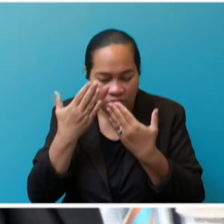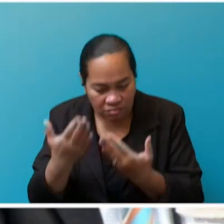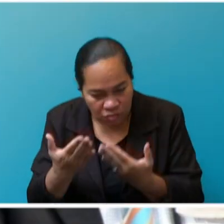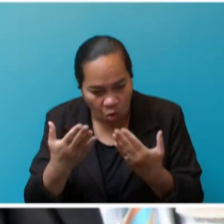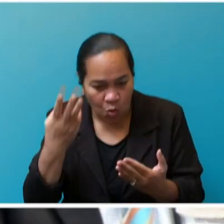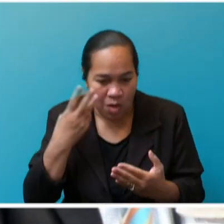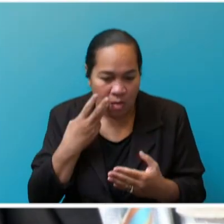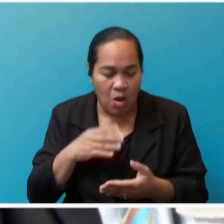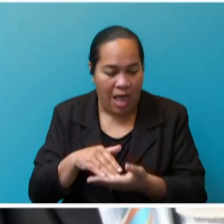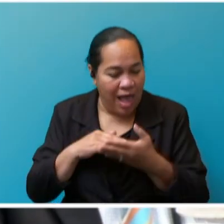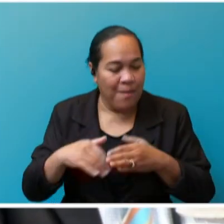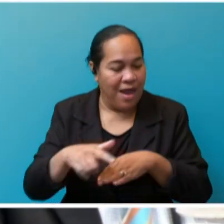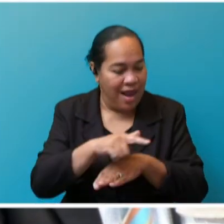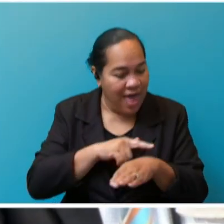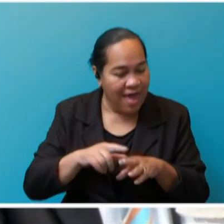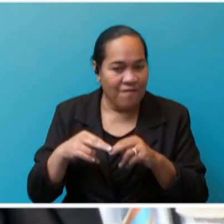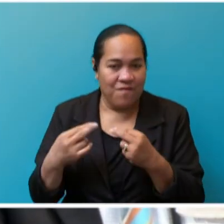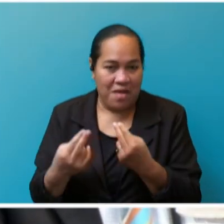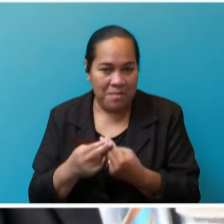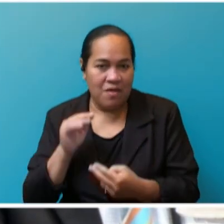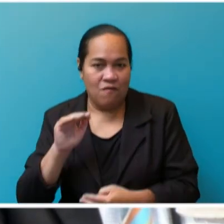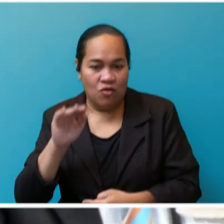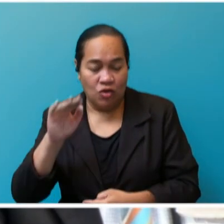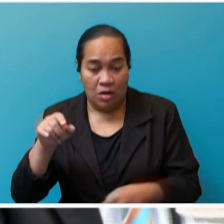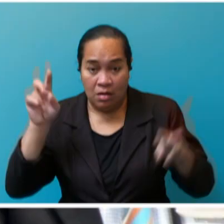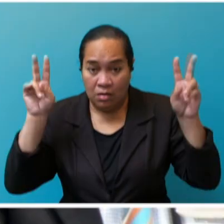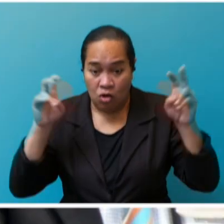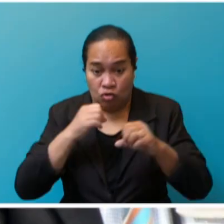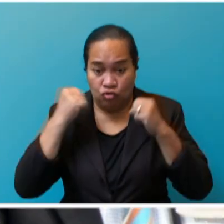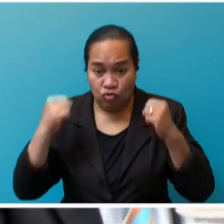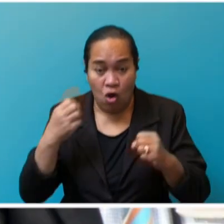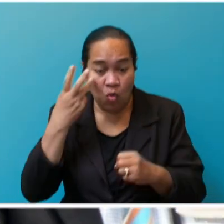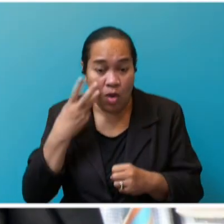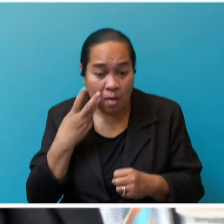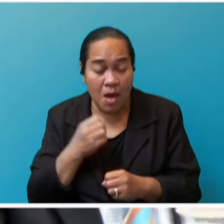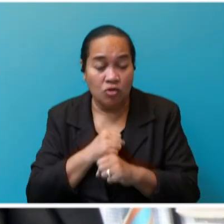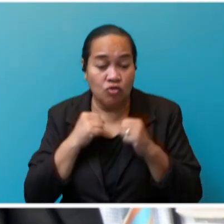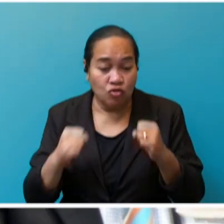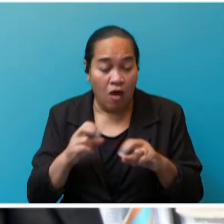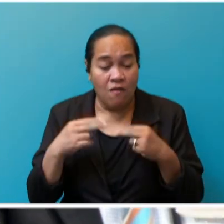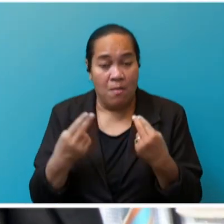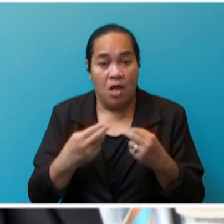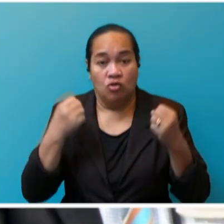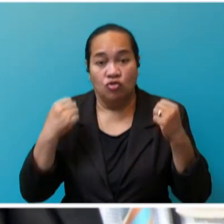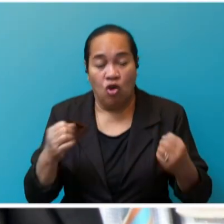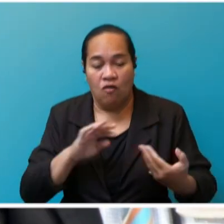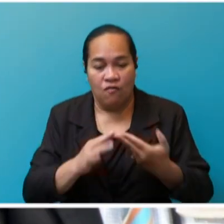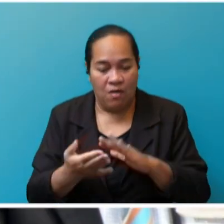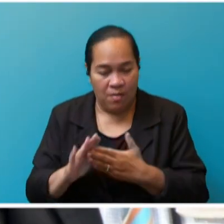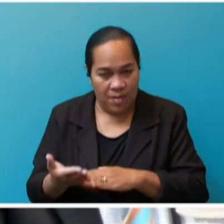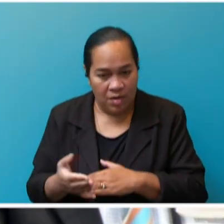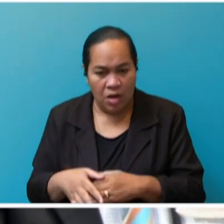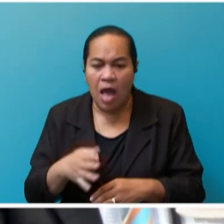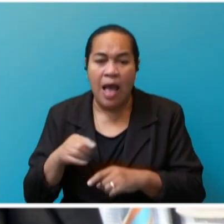future. This year's theme, Strong Women, Strong Families, Strong Communities, Ending Violence, Promoting Health, and